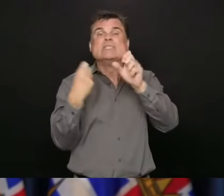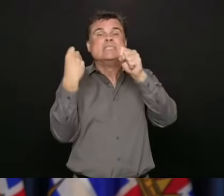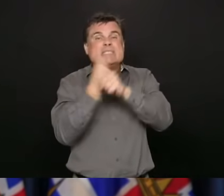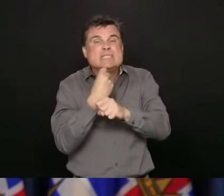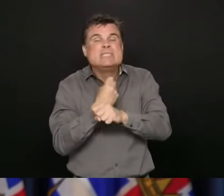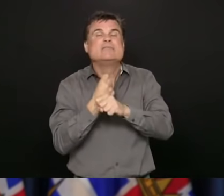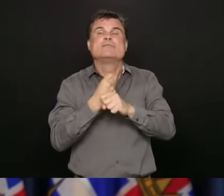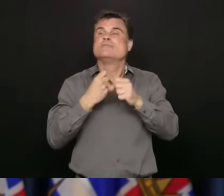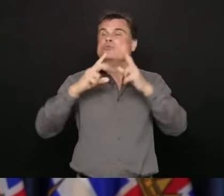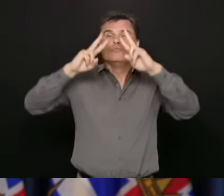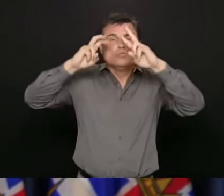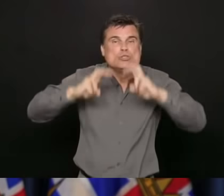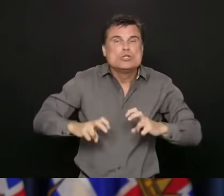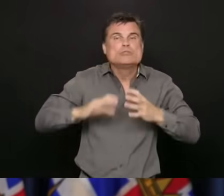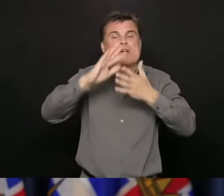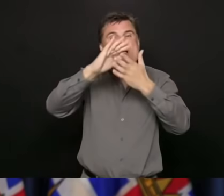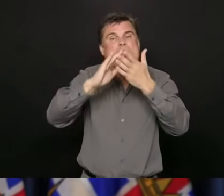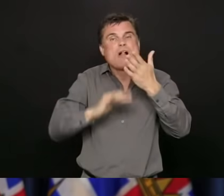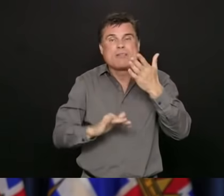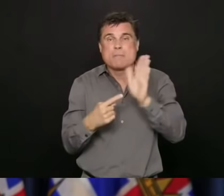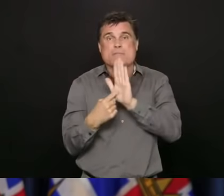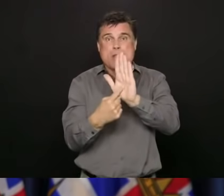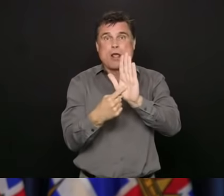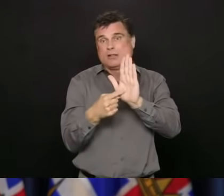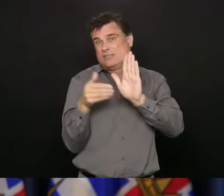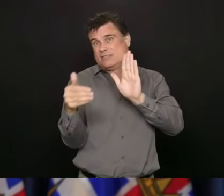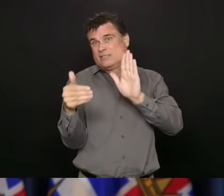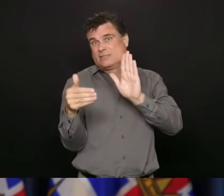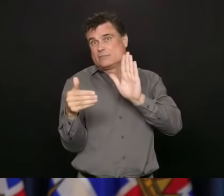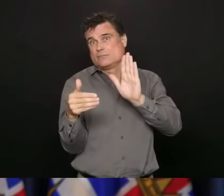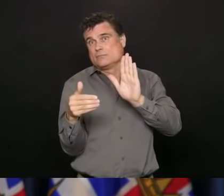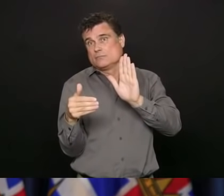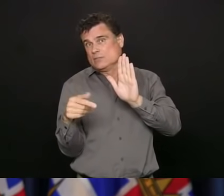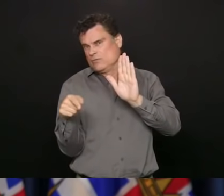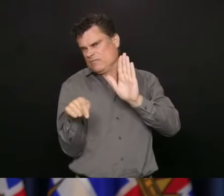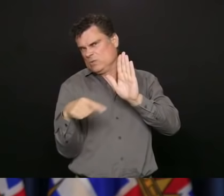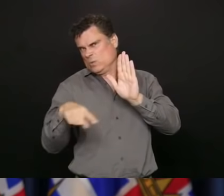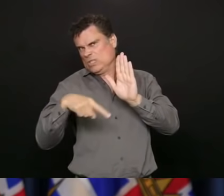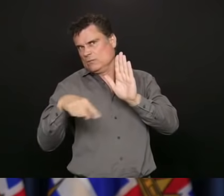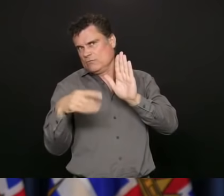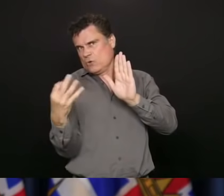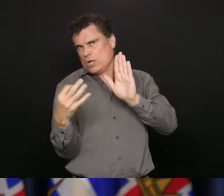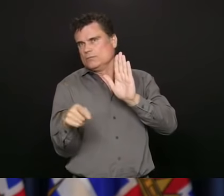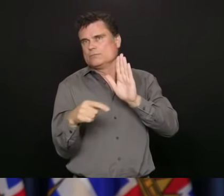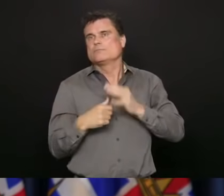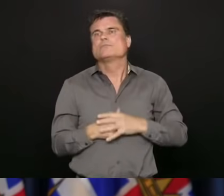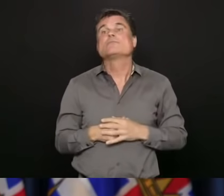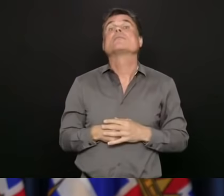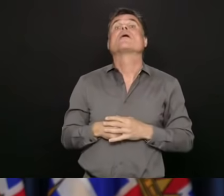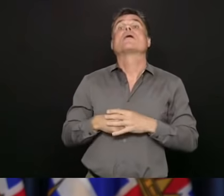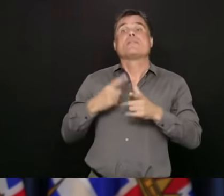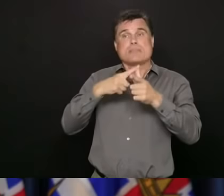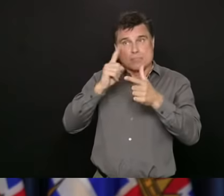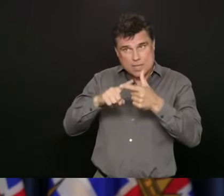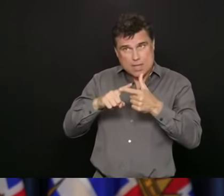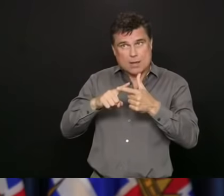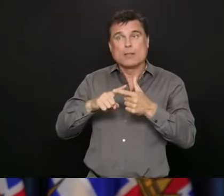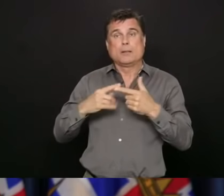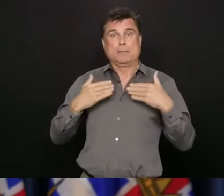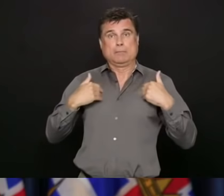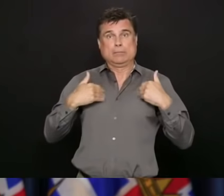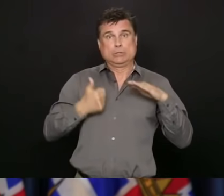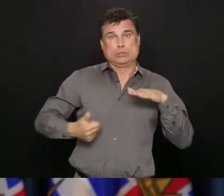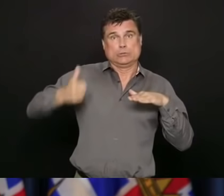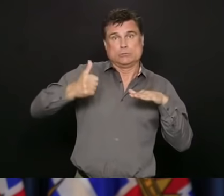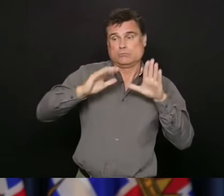the economy is going to go back to 60, 70, 80% of normal. I'm announcing today that we're very close to that, and we